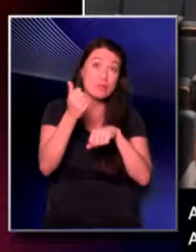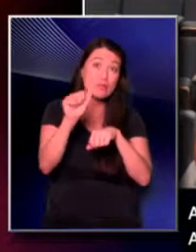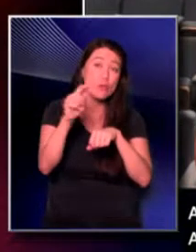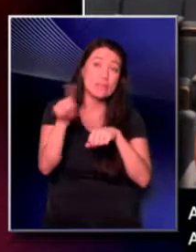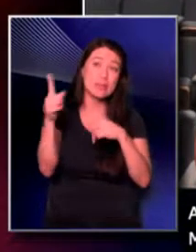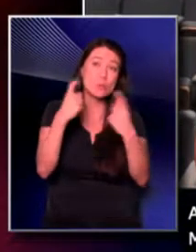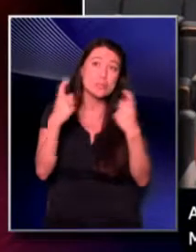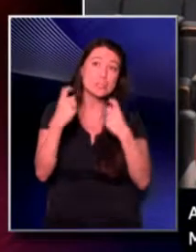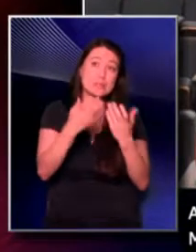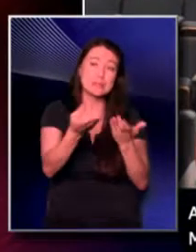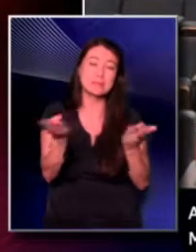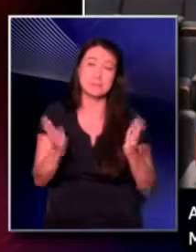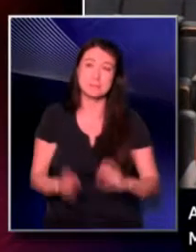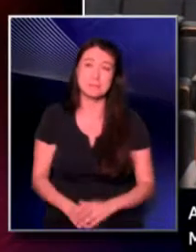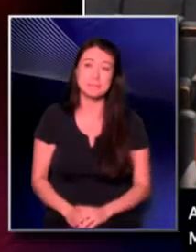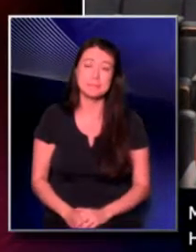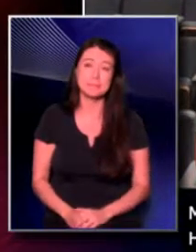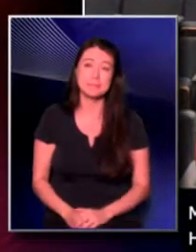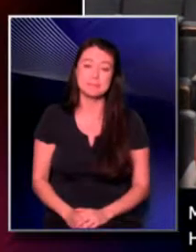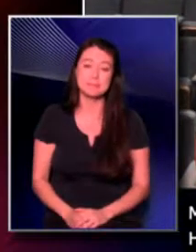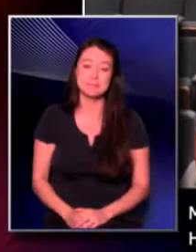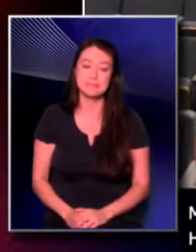I can answer.